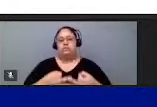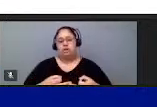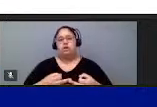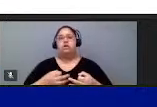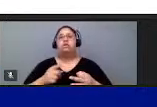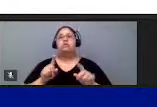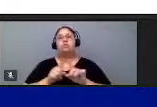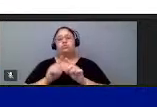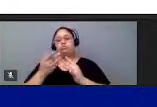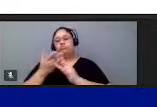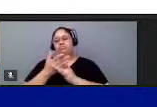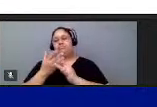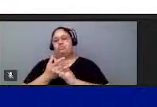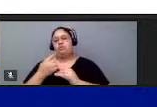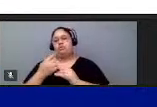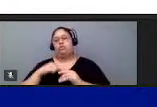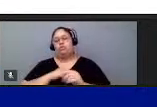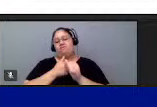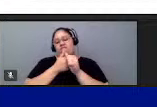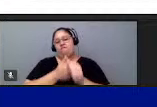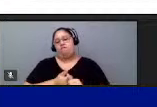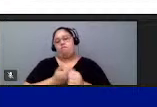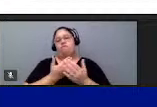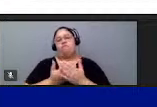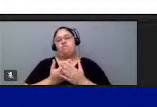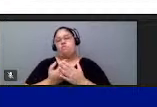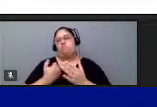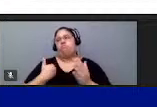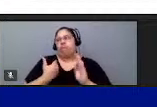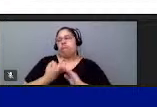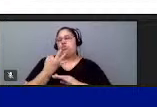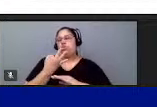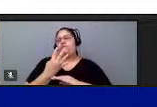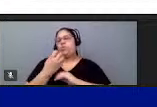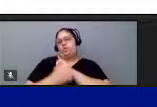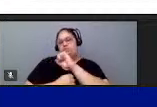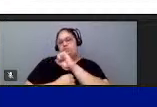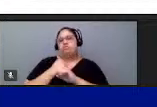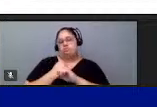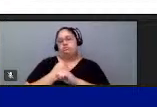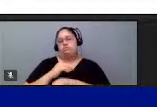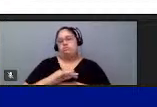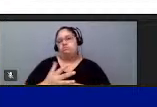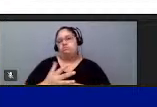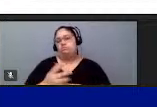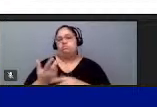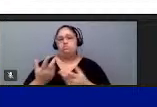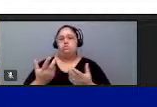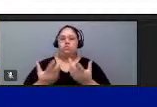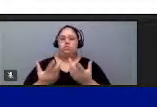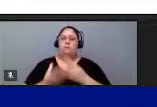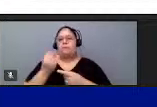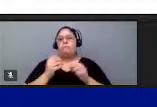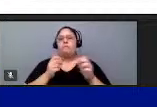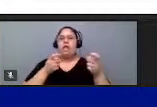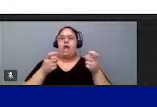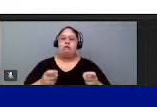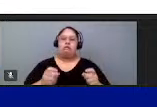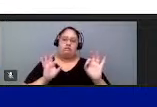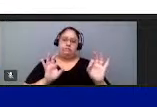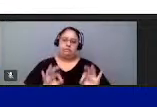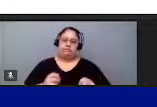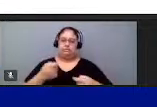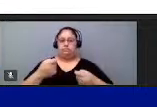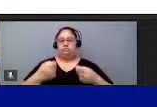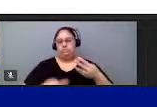interventions we've been following for the the past 3 four years or so to deal with them I'm trying